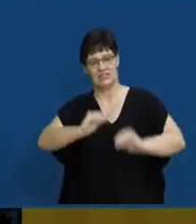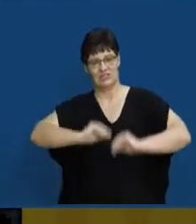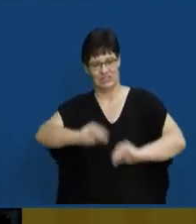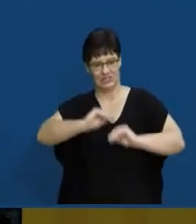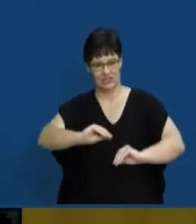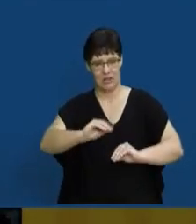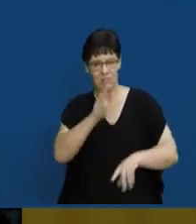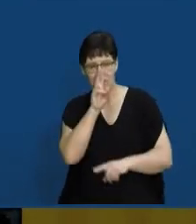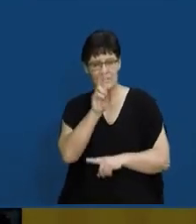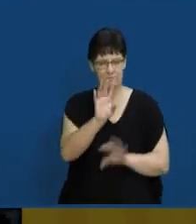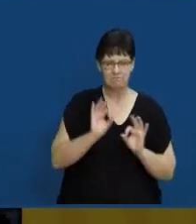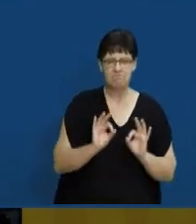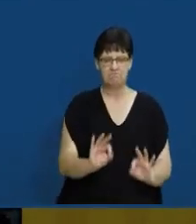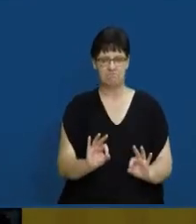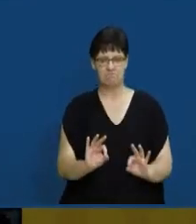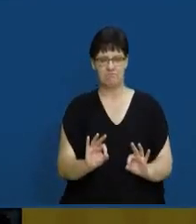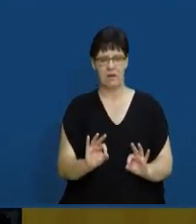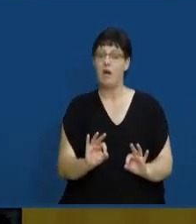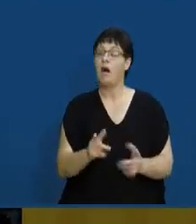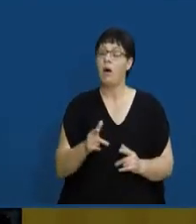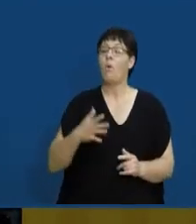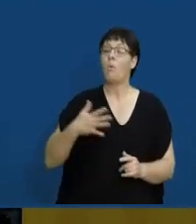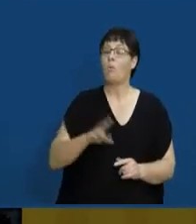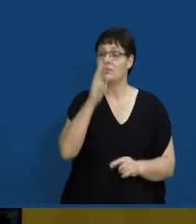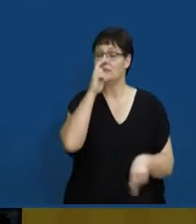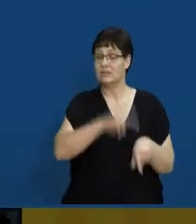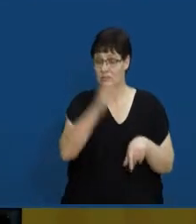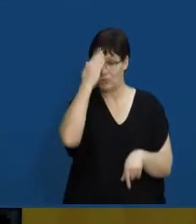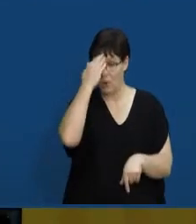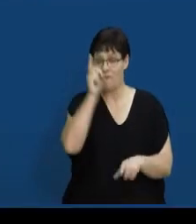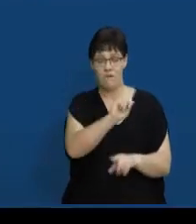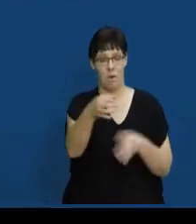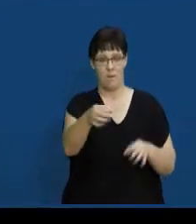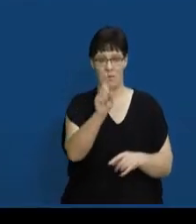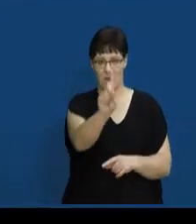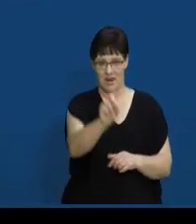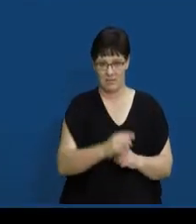we can see exactly what is it that you need to know for paper 1.